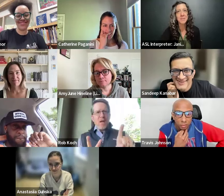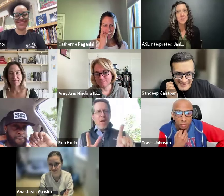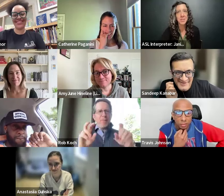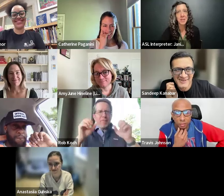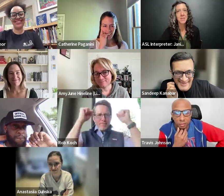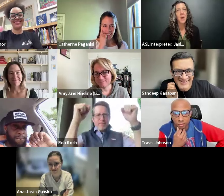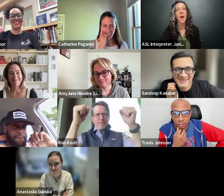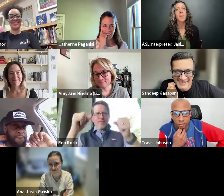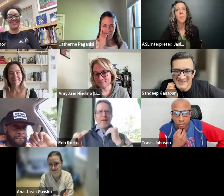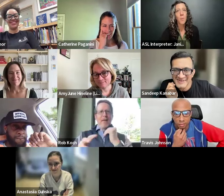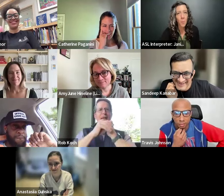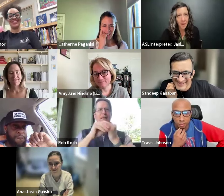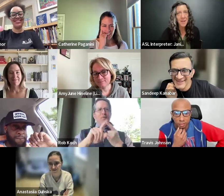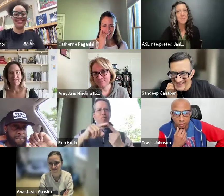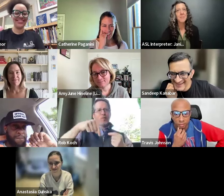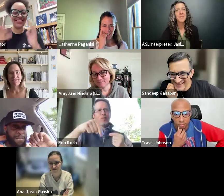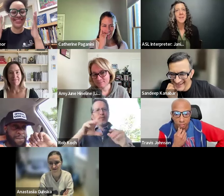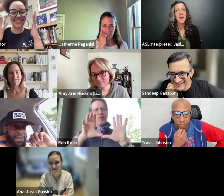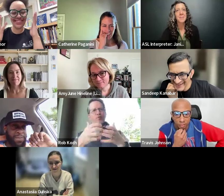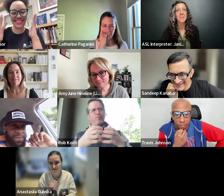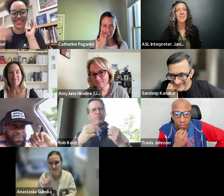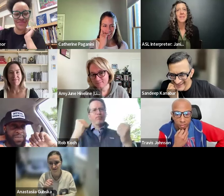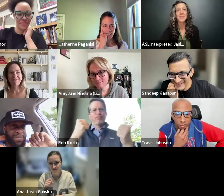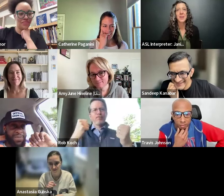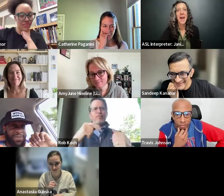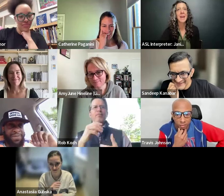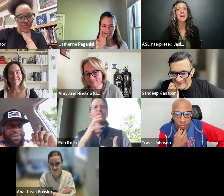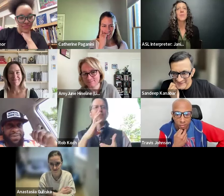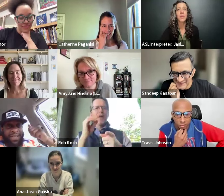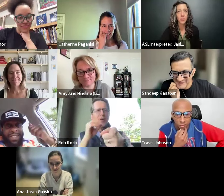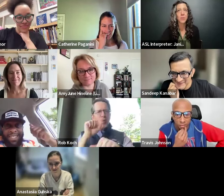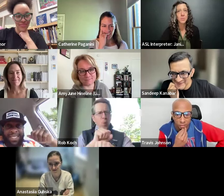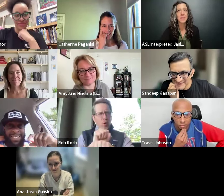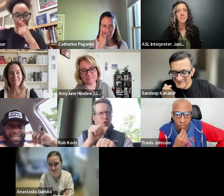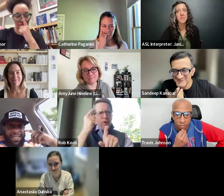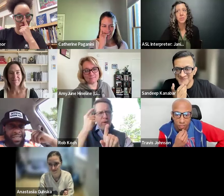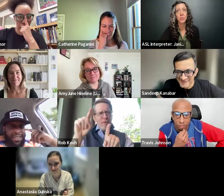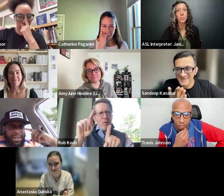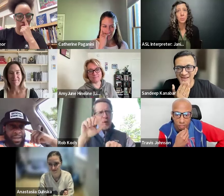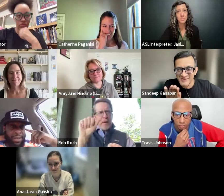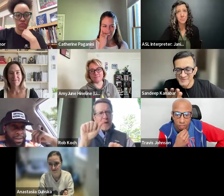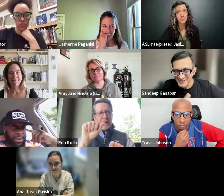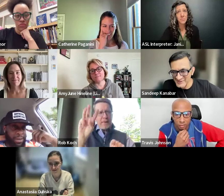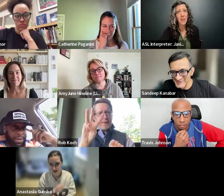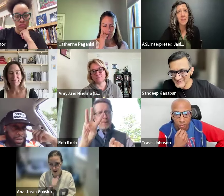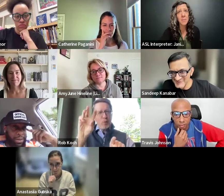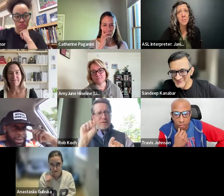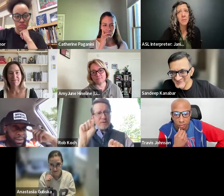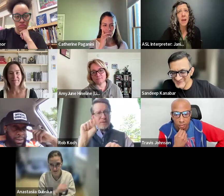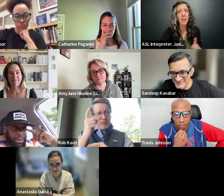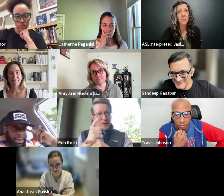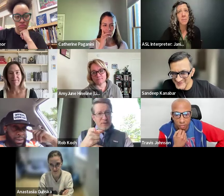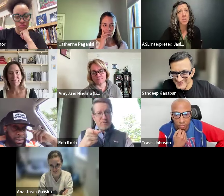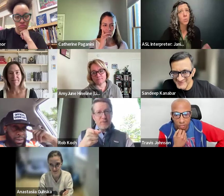to meet you, Zeno Chien. Welcome from Vietnam. It's going to add a wonderful perspective to this group. And